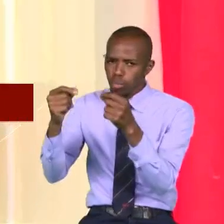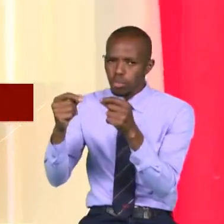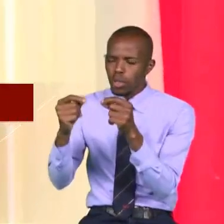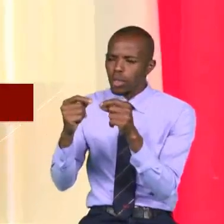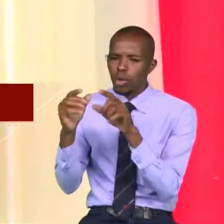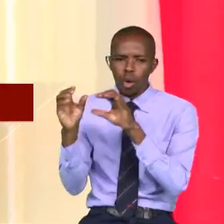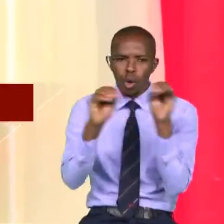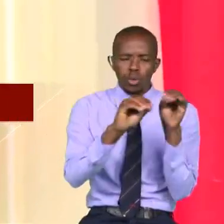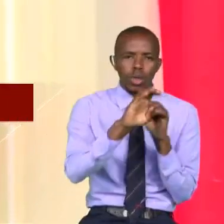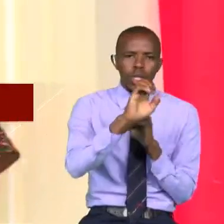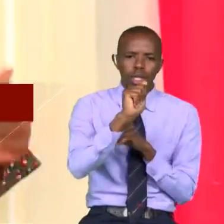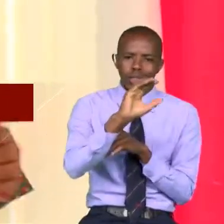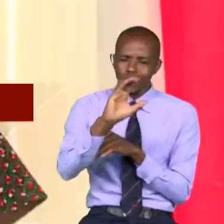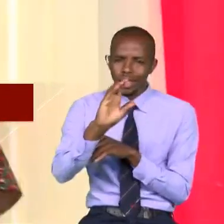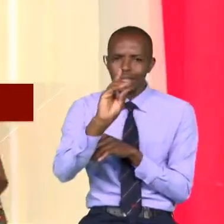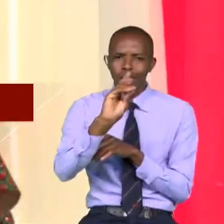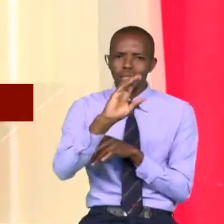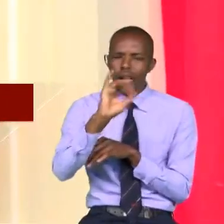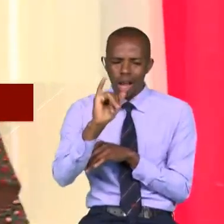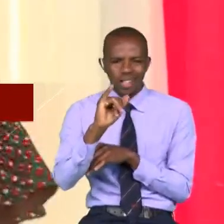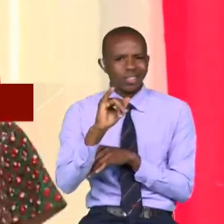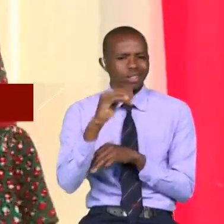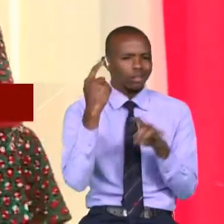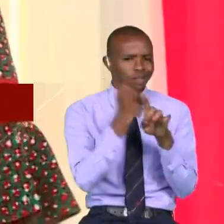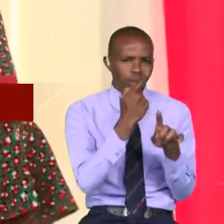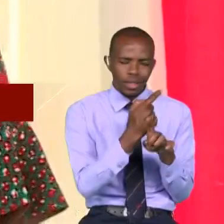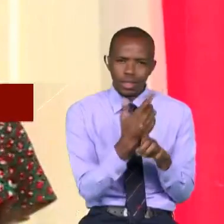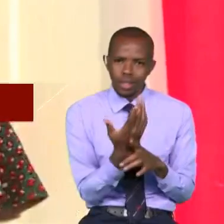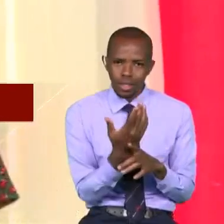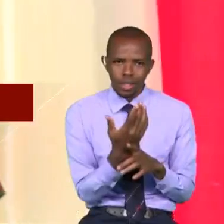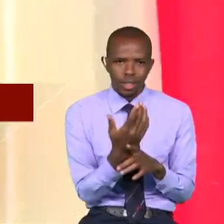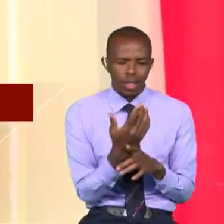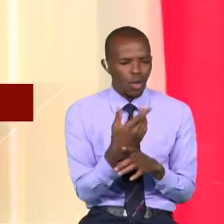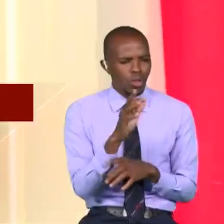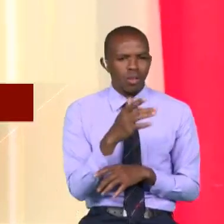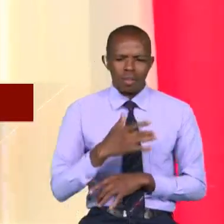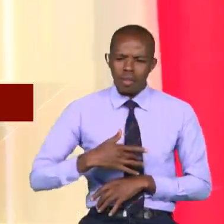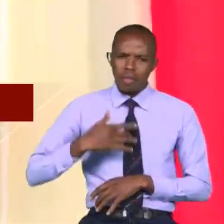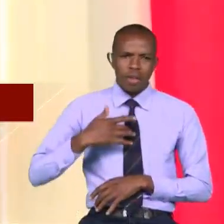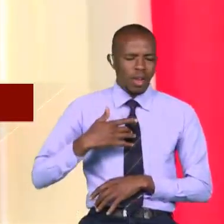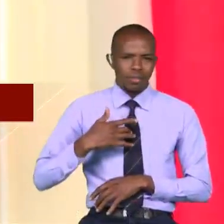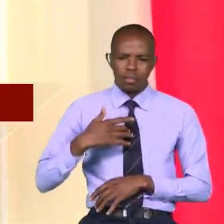EACC, DCI, sijui wapi, nani, yasikupe shida.